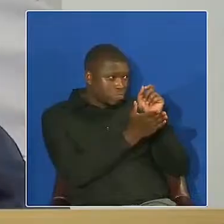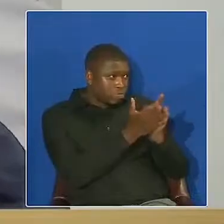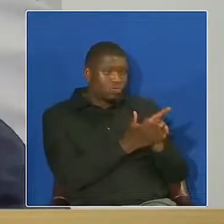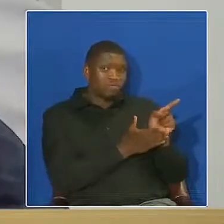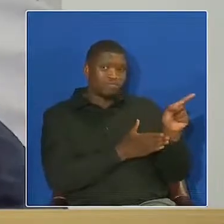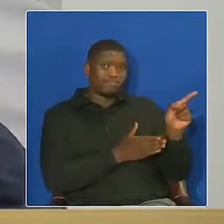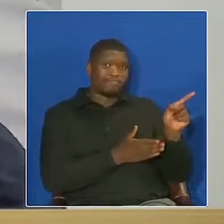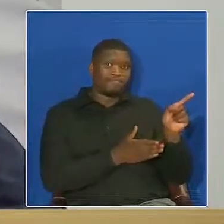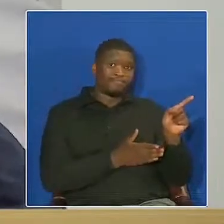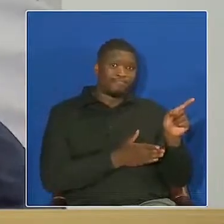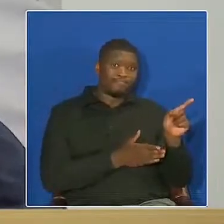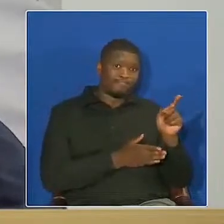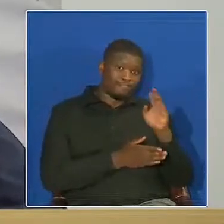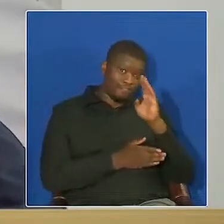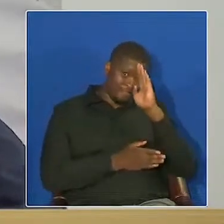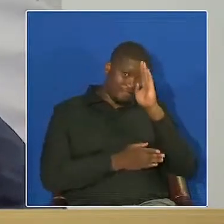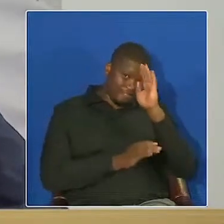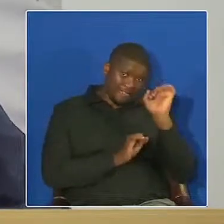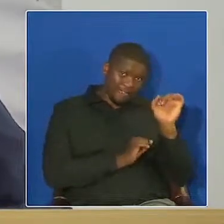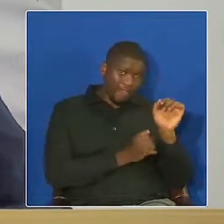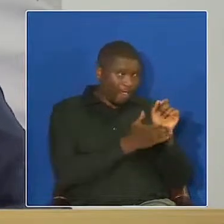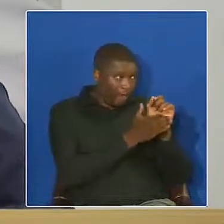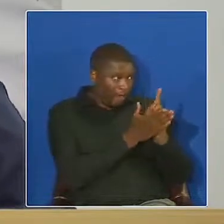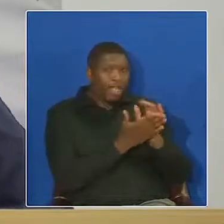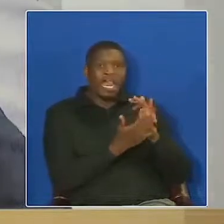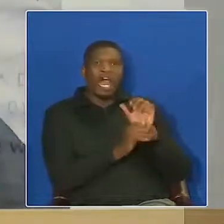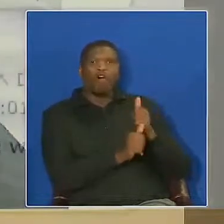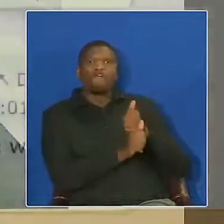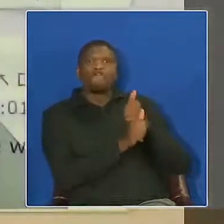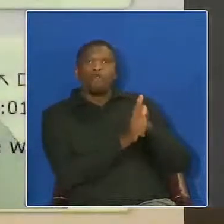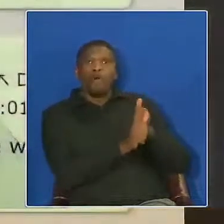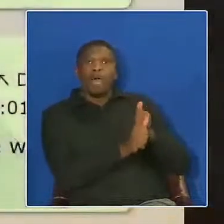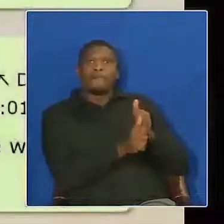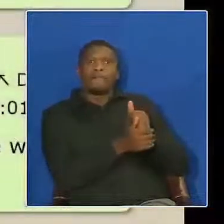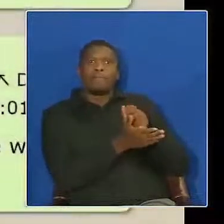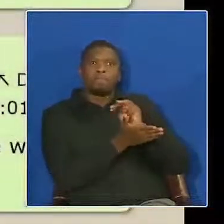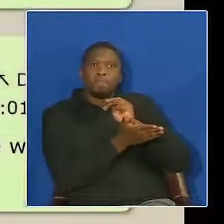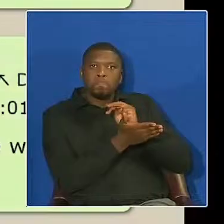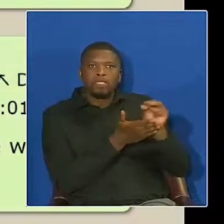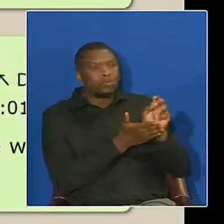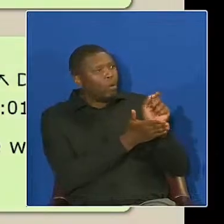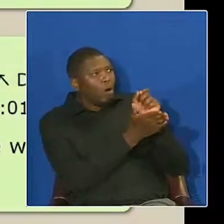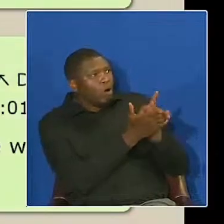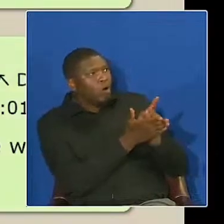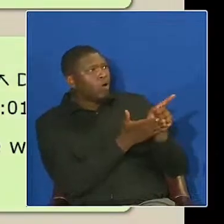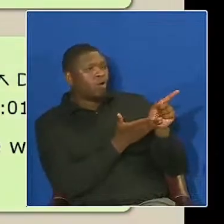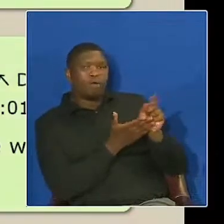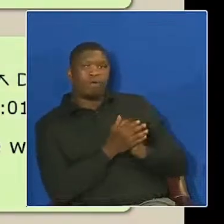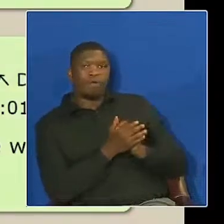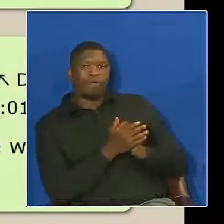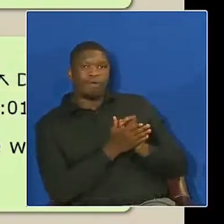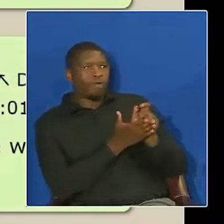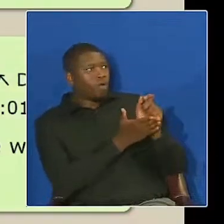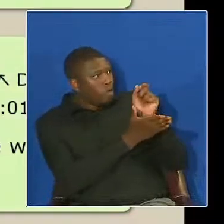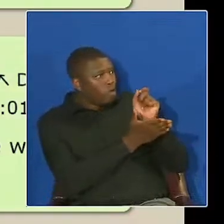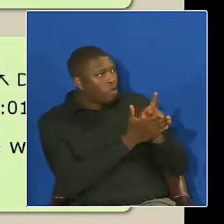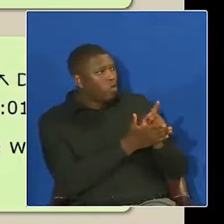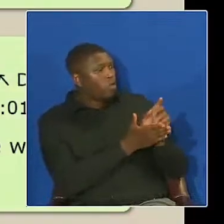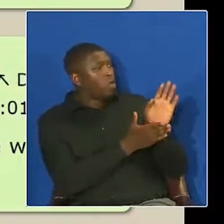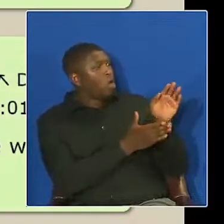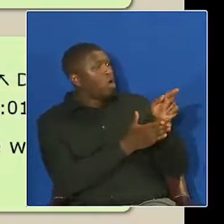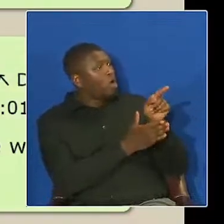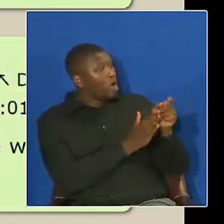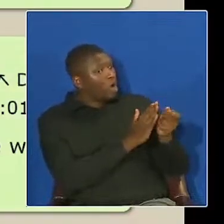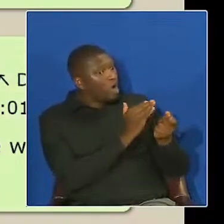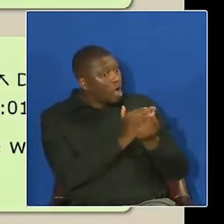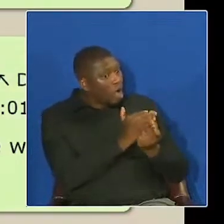story is following it up now with a WhatsApp message which reads, "This was